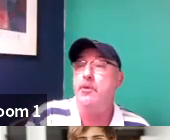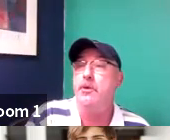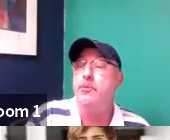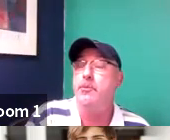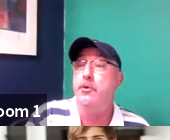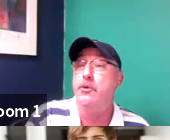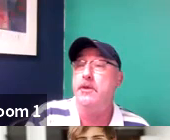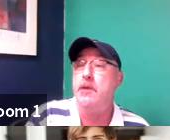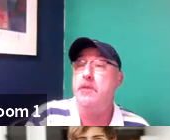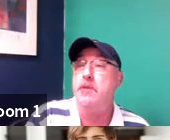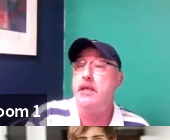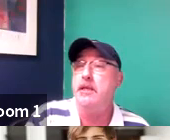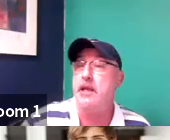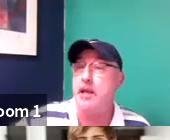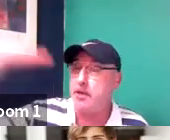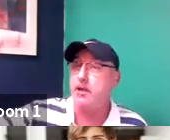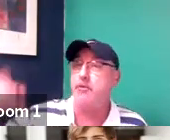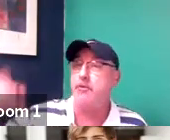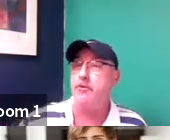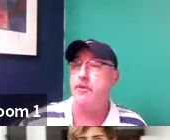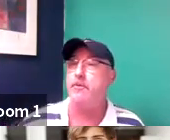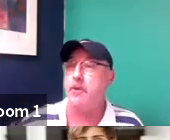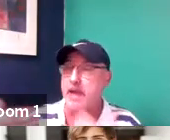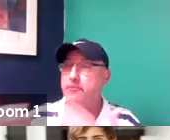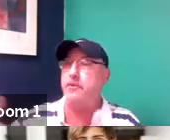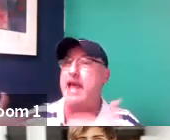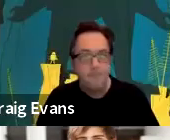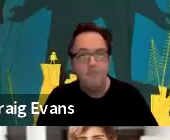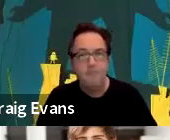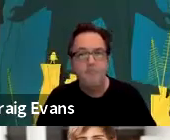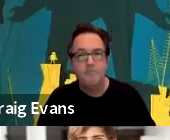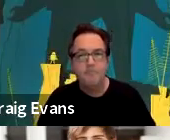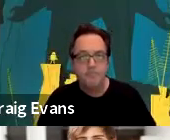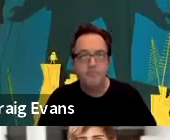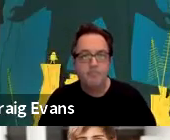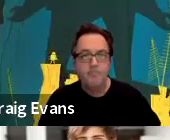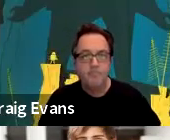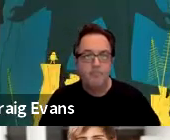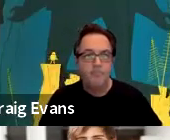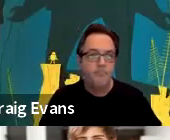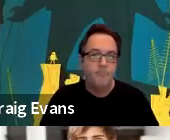to pull you into that meeting and have you kind of go through that as we add Sure. notes. Yeah.